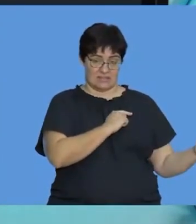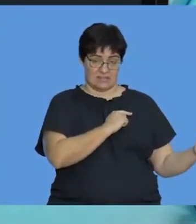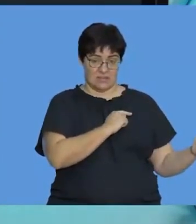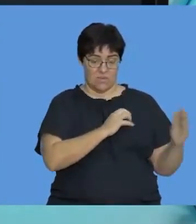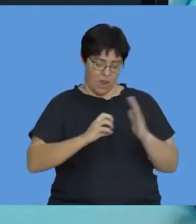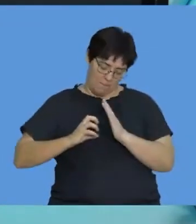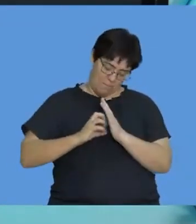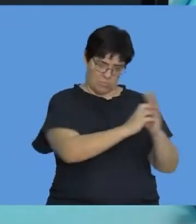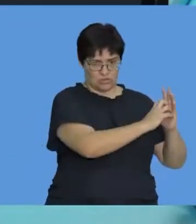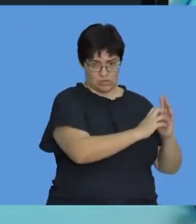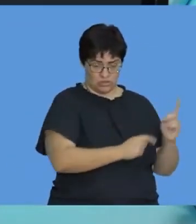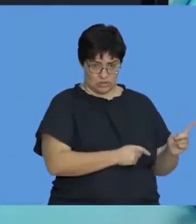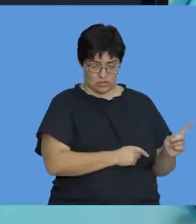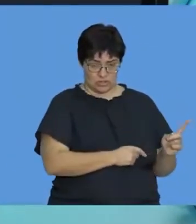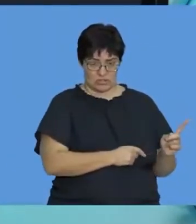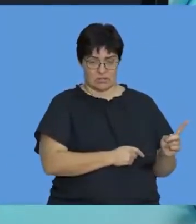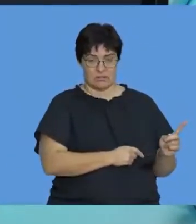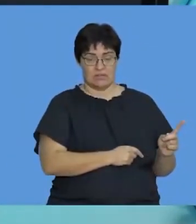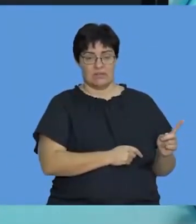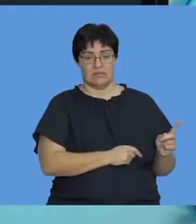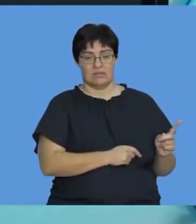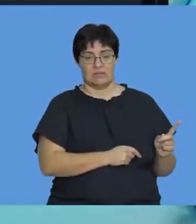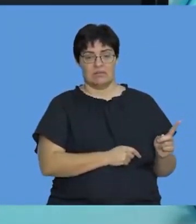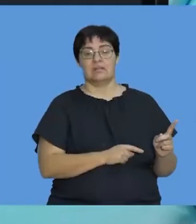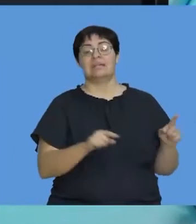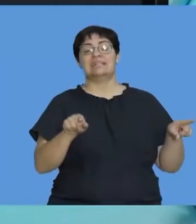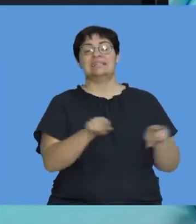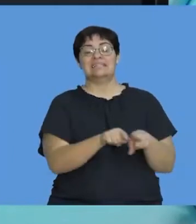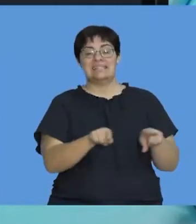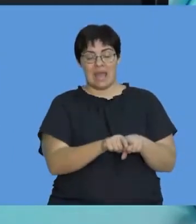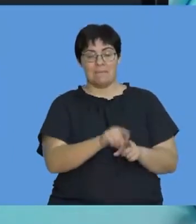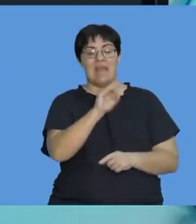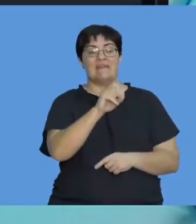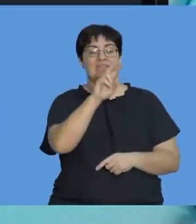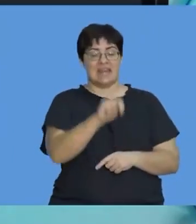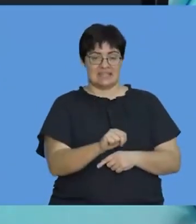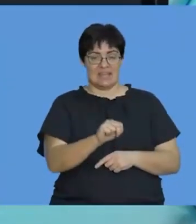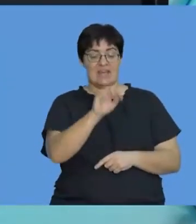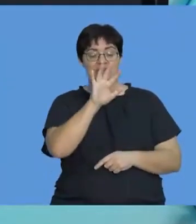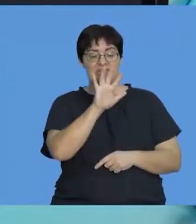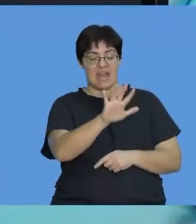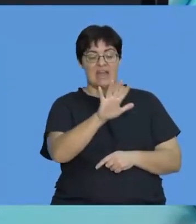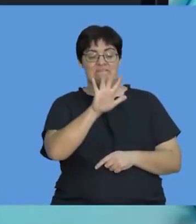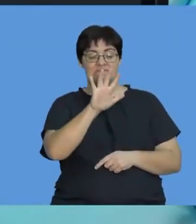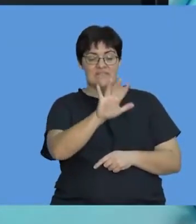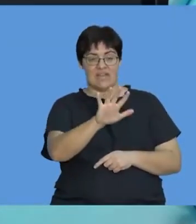the hockey stick was pushing the ball to the right. Same F net, so it's going to be